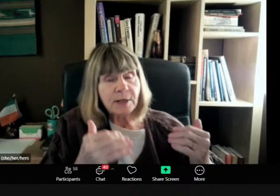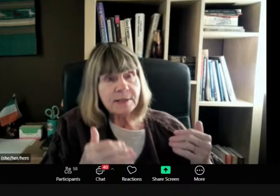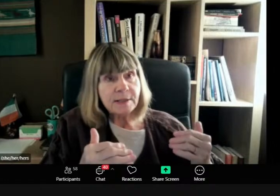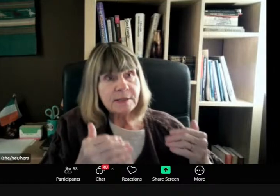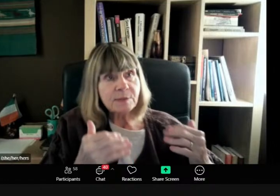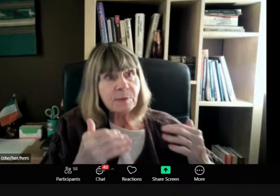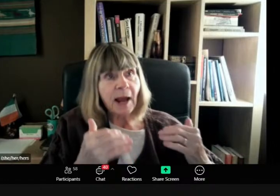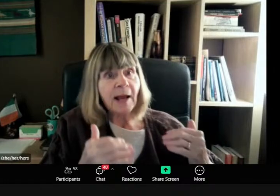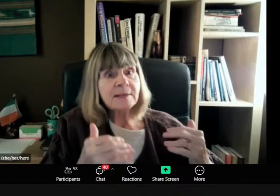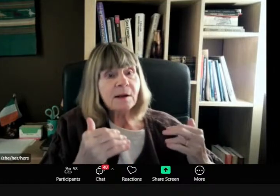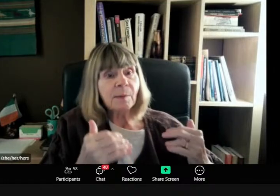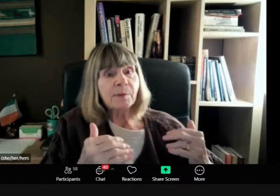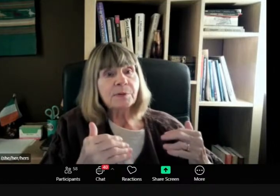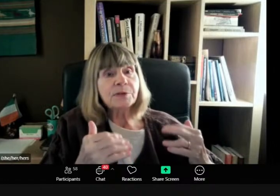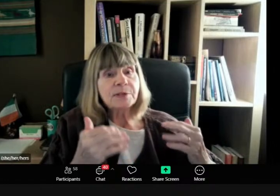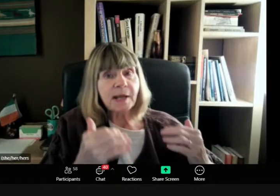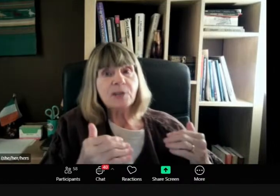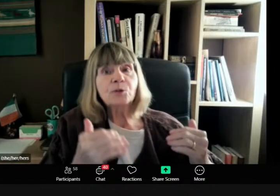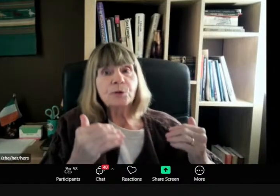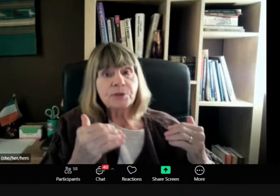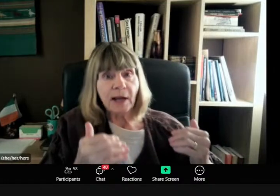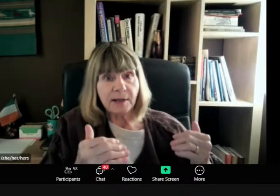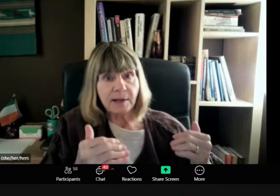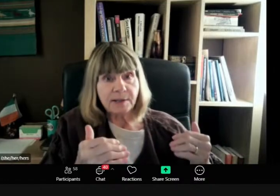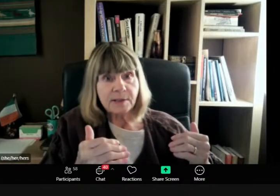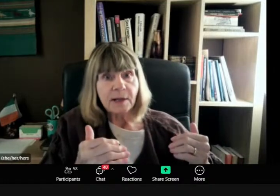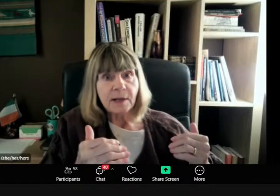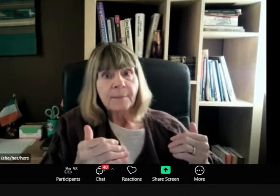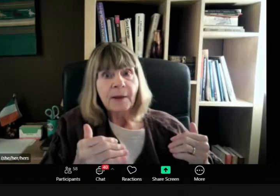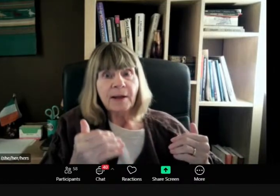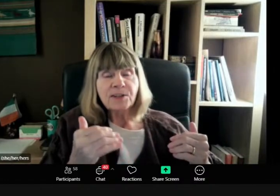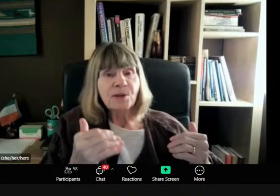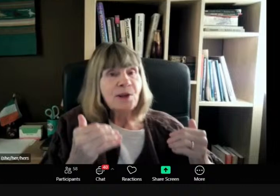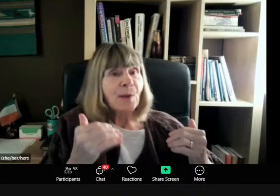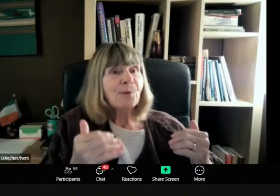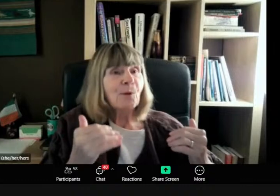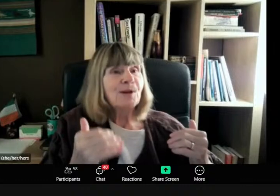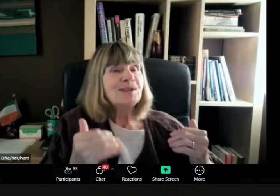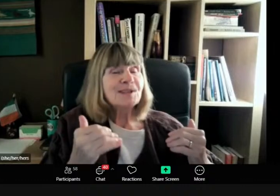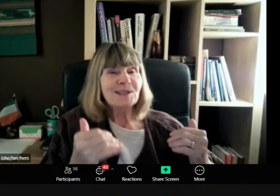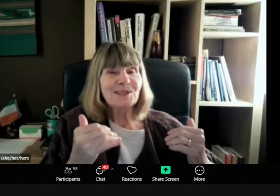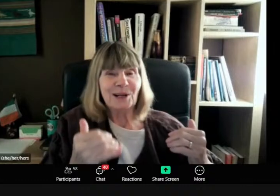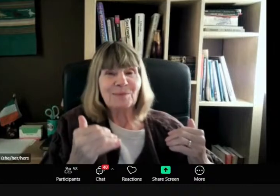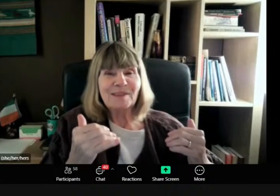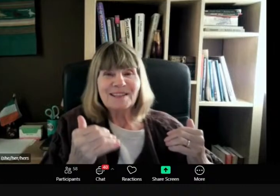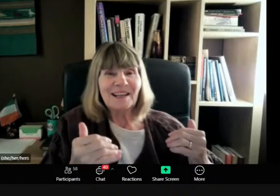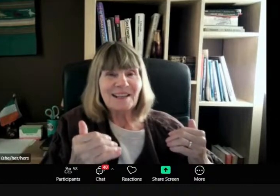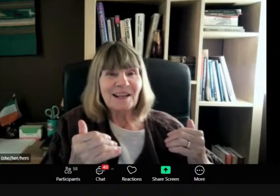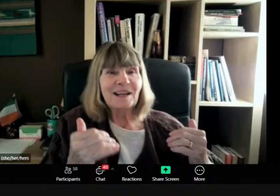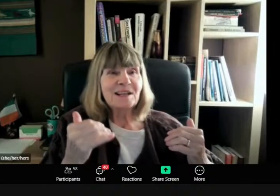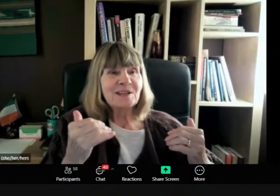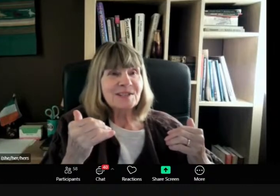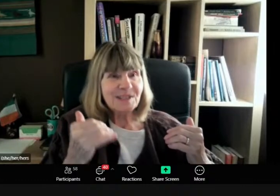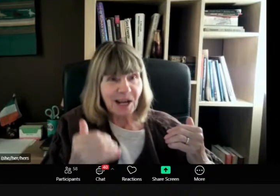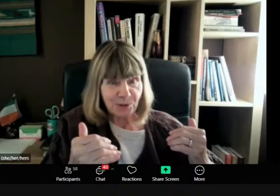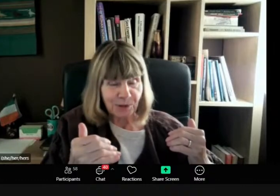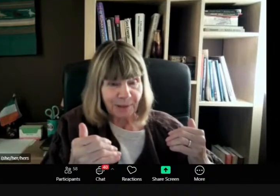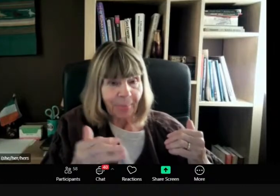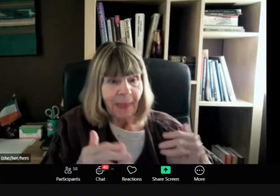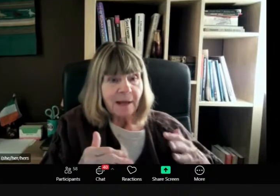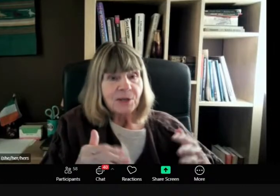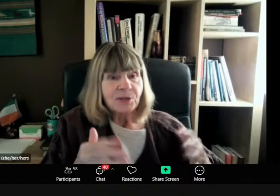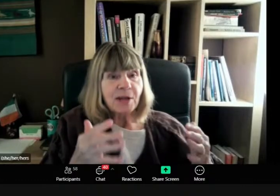one of the reasons we ask couples to schedule sex. And that is the #1 sex therapy technique, is